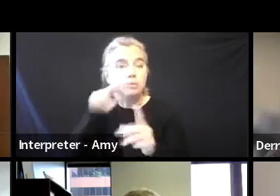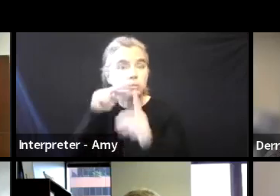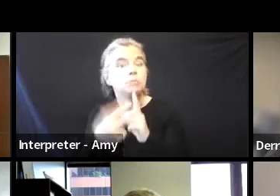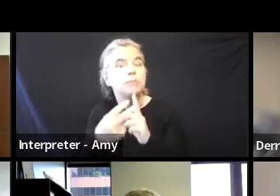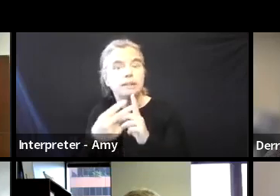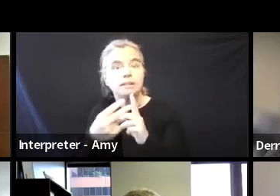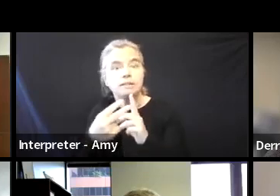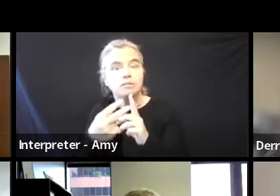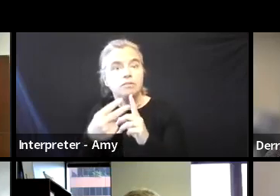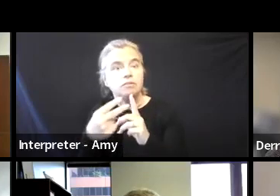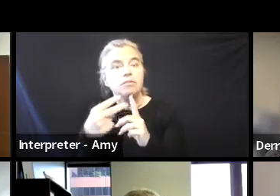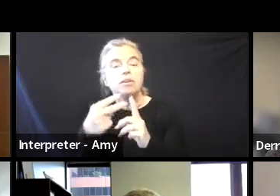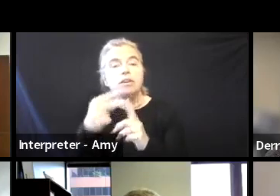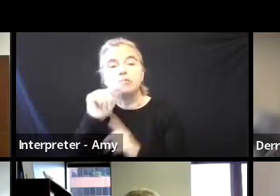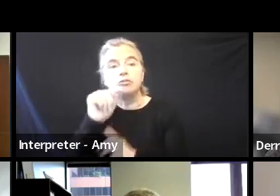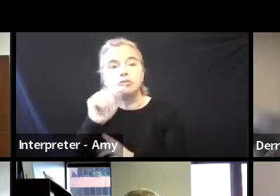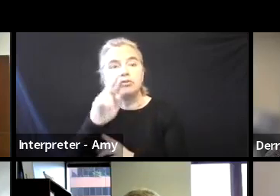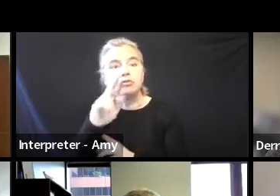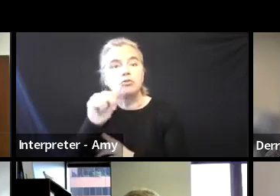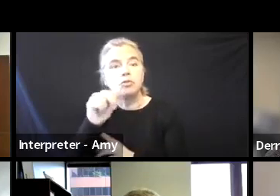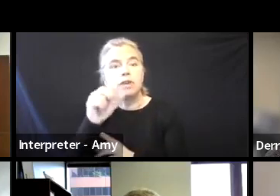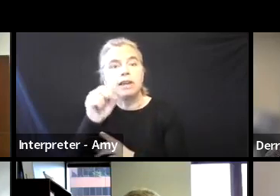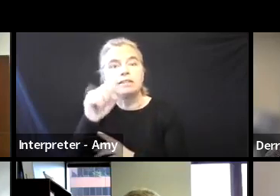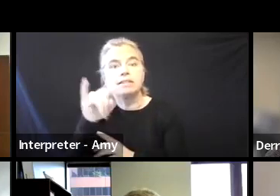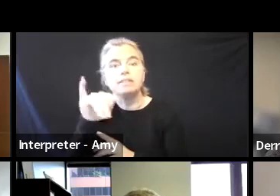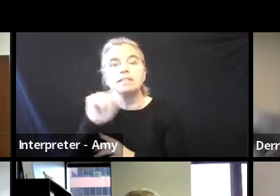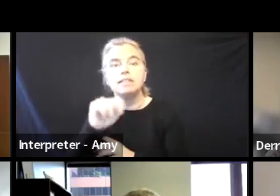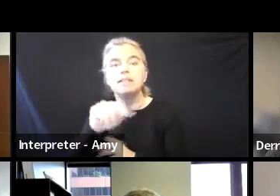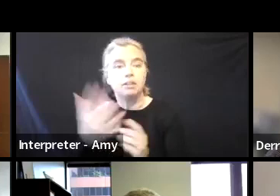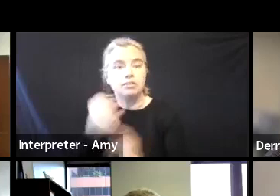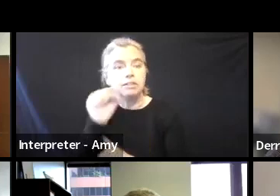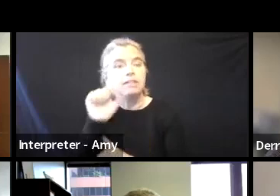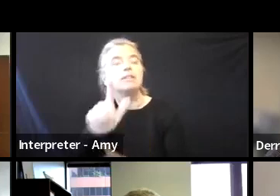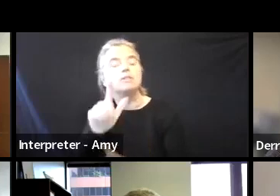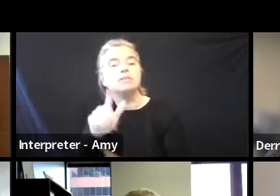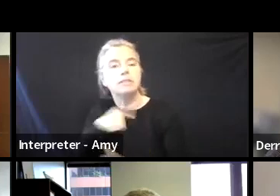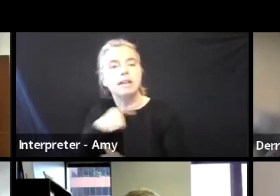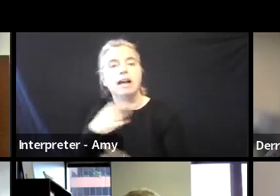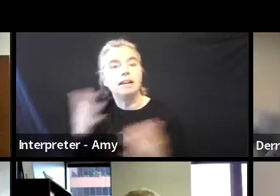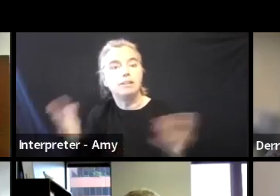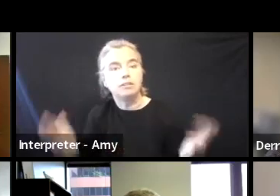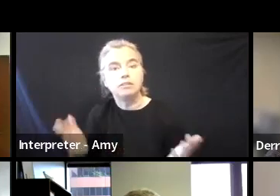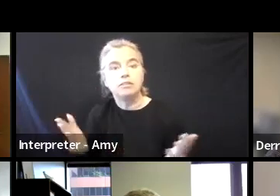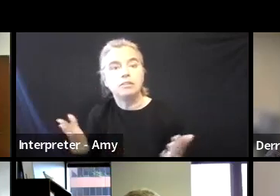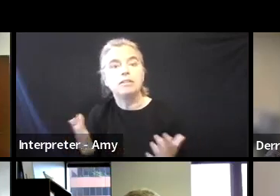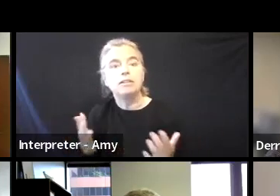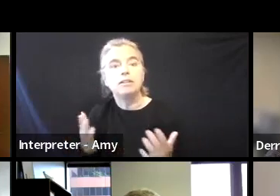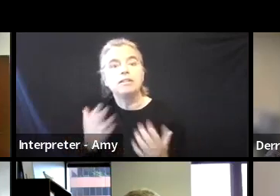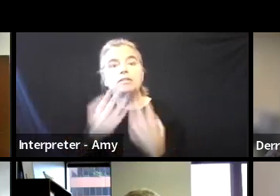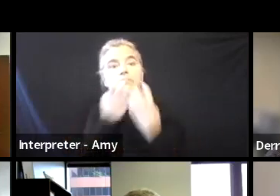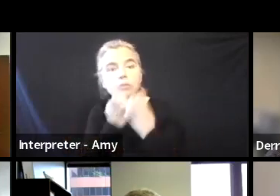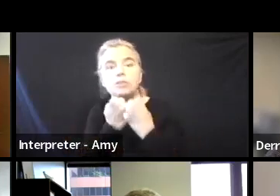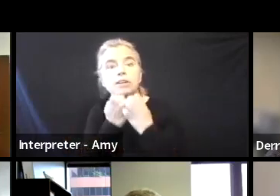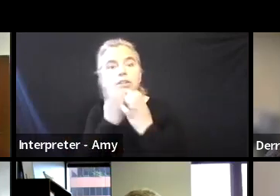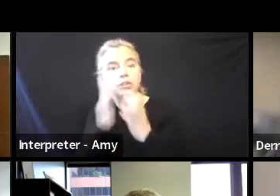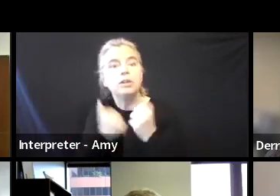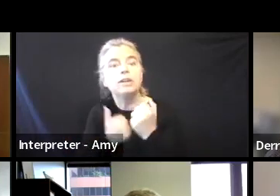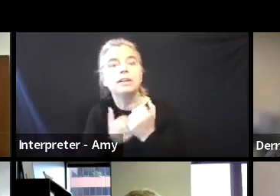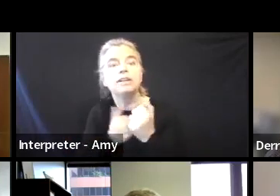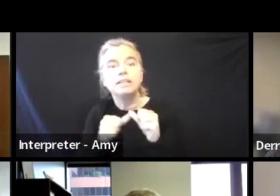tack. I appreciate your continued support of that. I think it is absolutely key for us